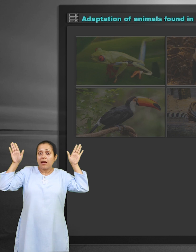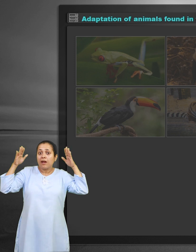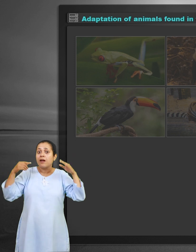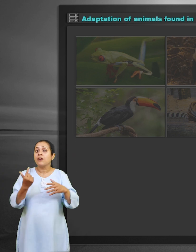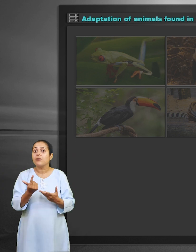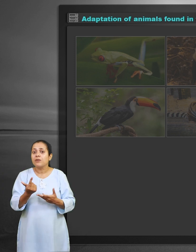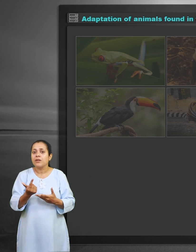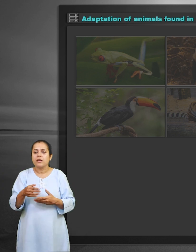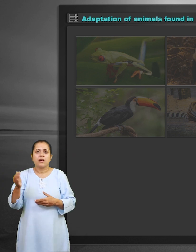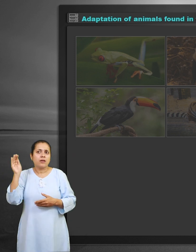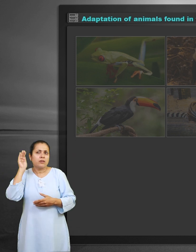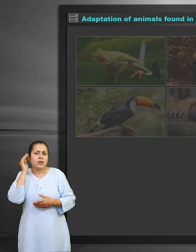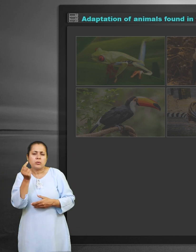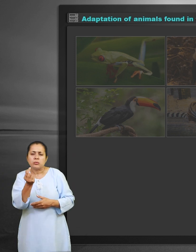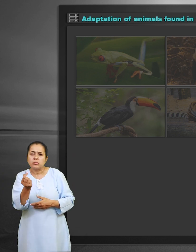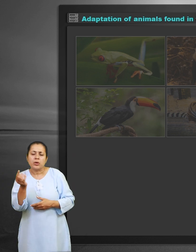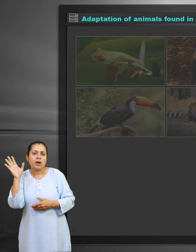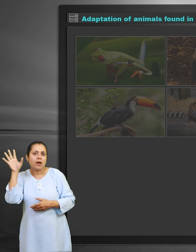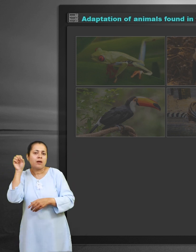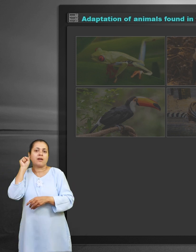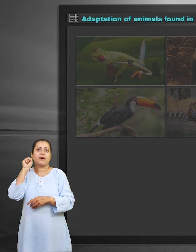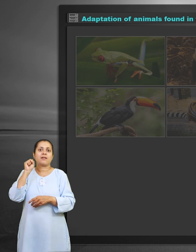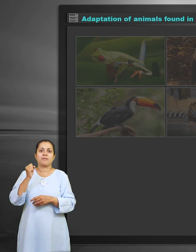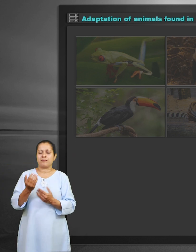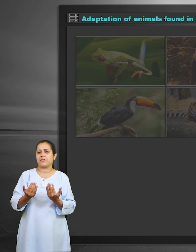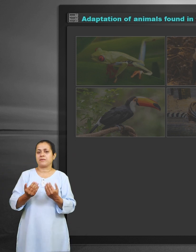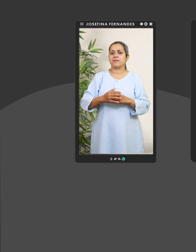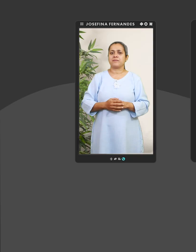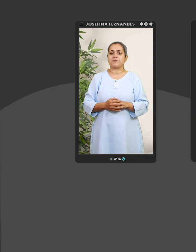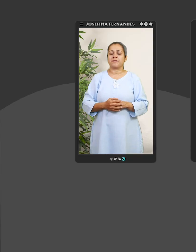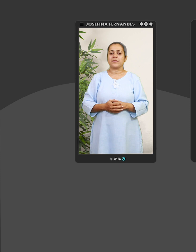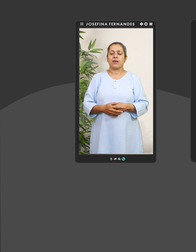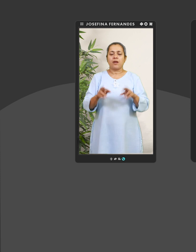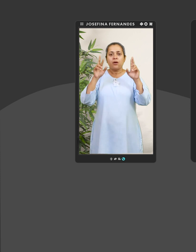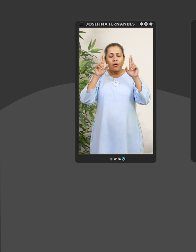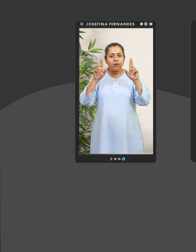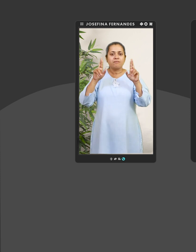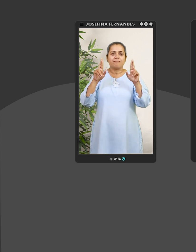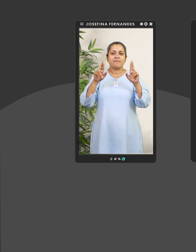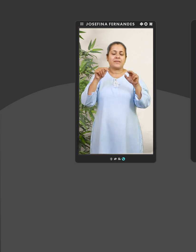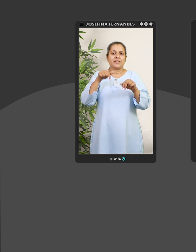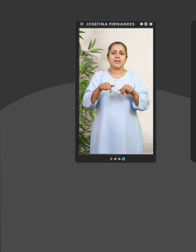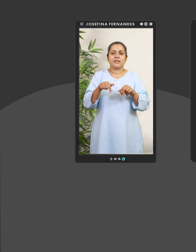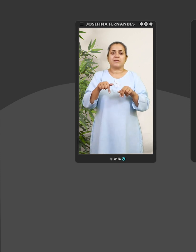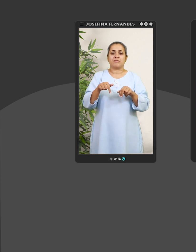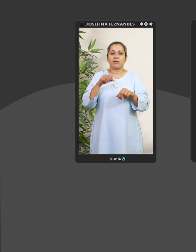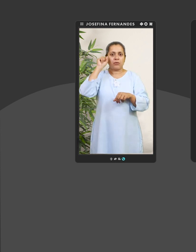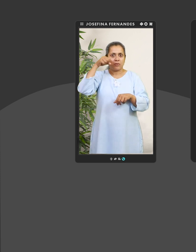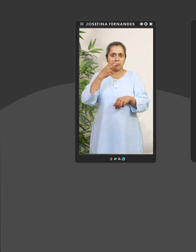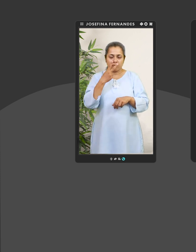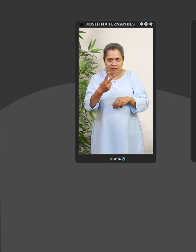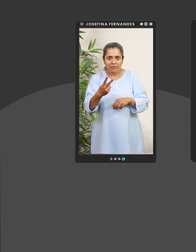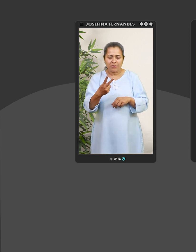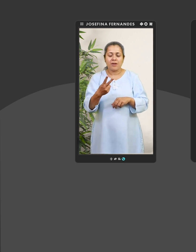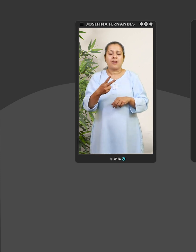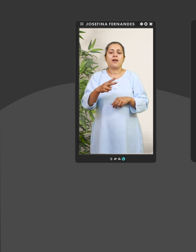are very sensitive to even the finest sound. So I hope with this you